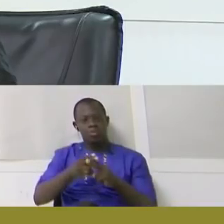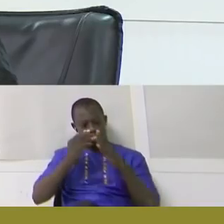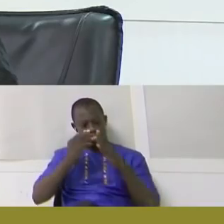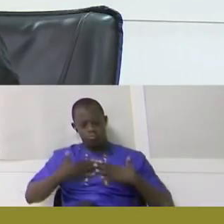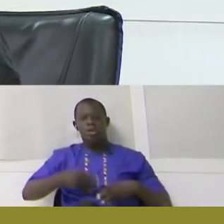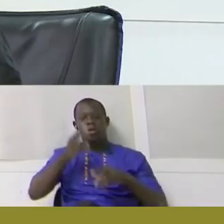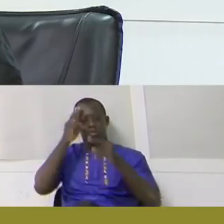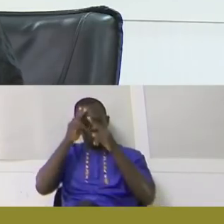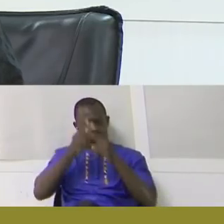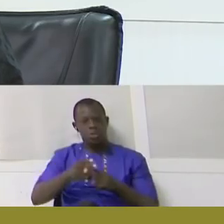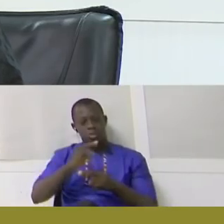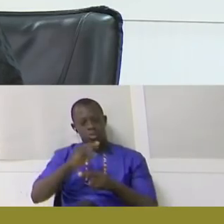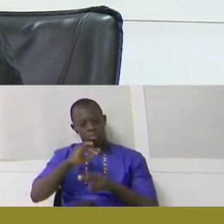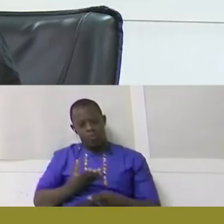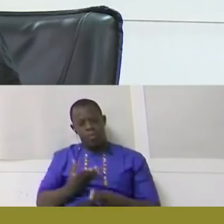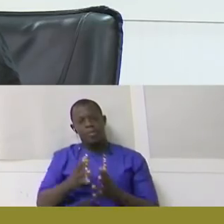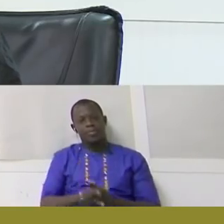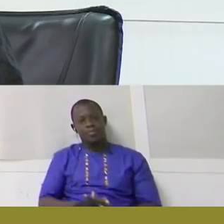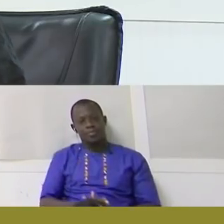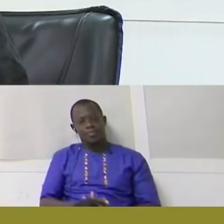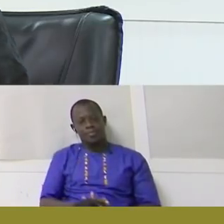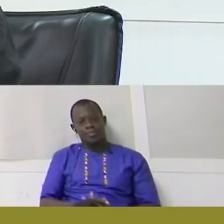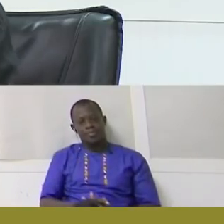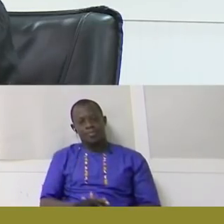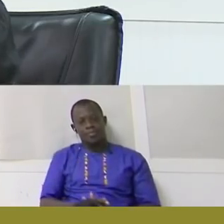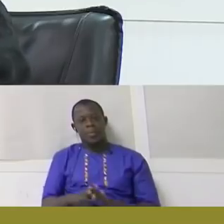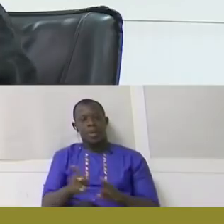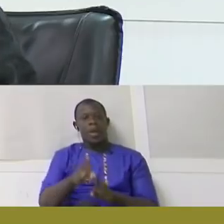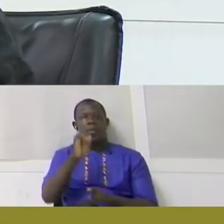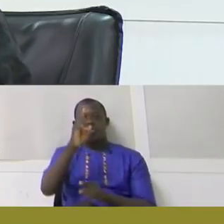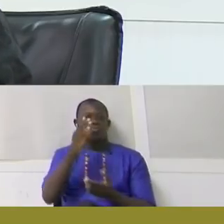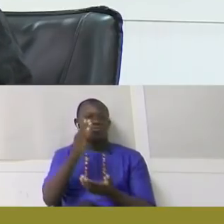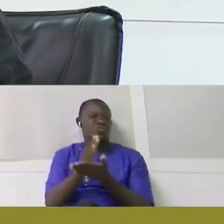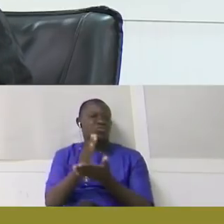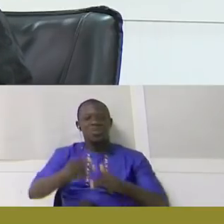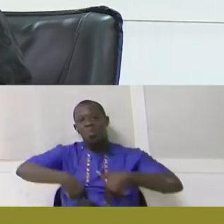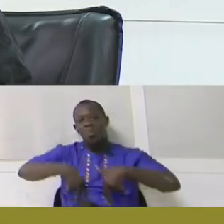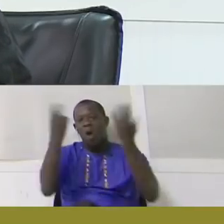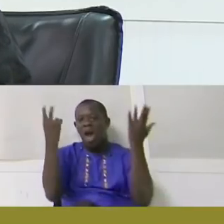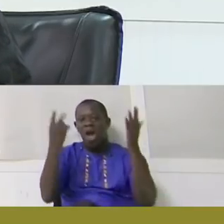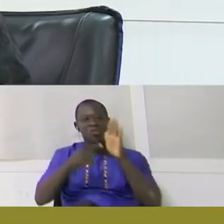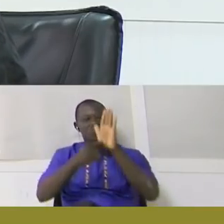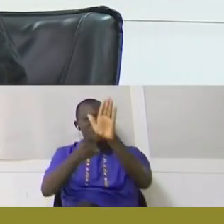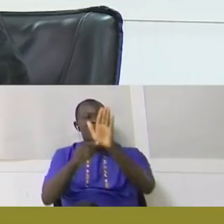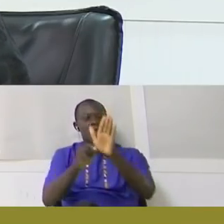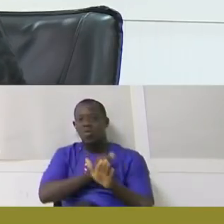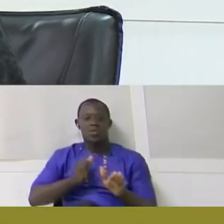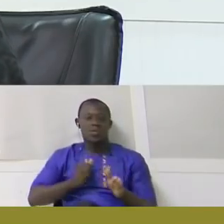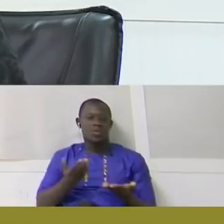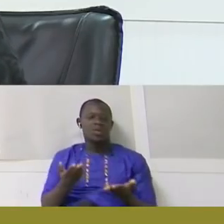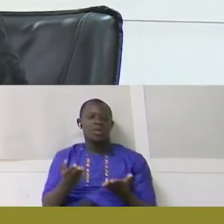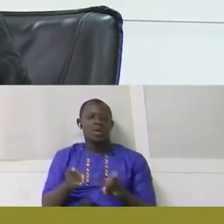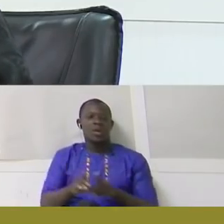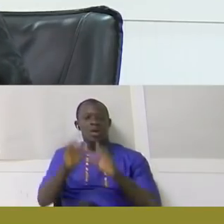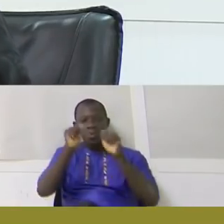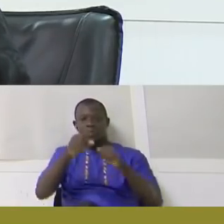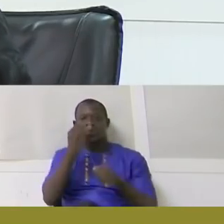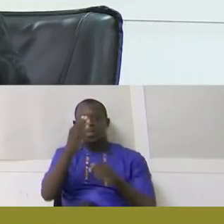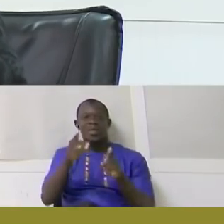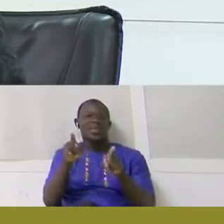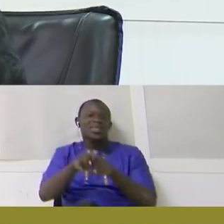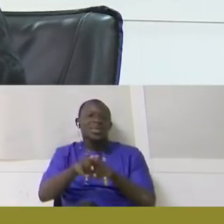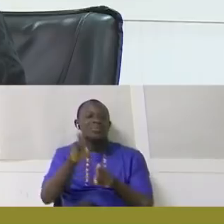endowment is something that should be respected. Why ñun dañu expose? But we were exposed. Mun na wax ne sa dañu